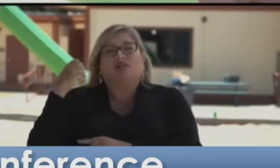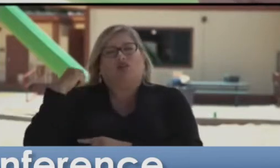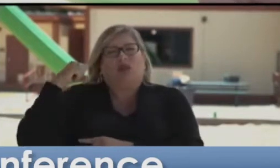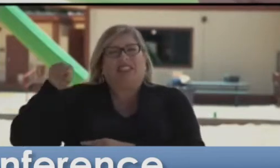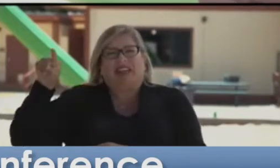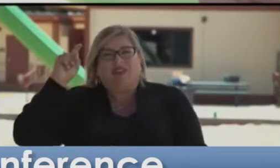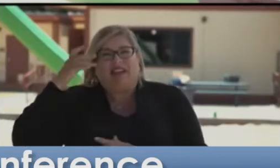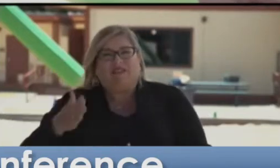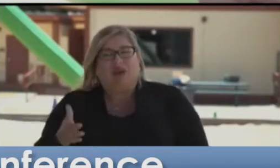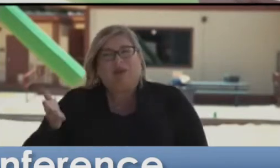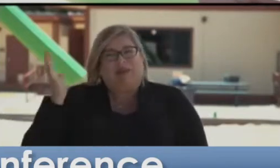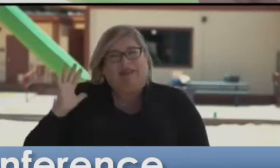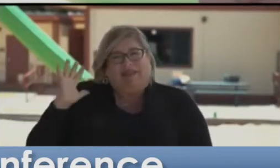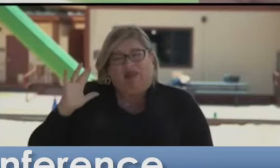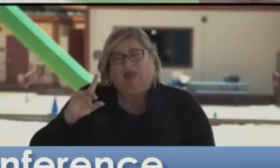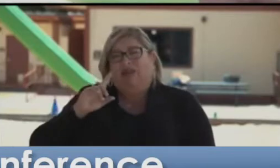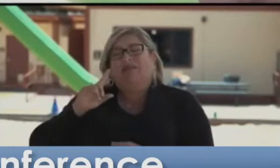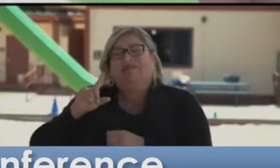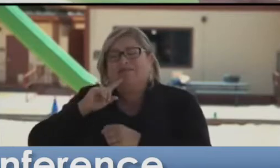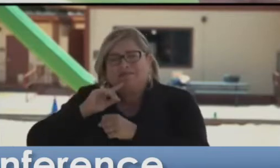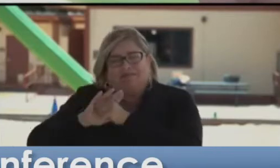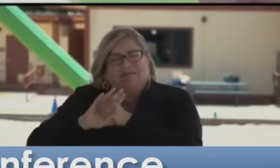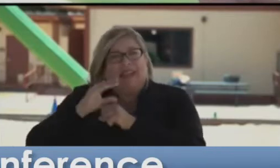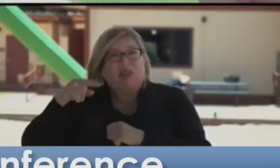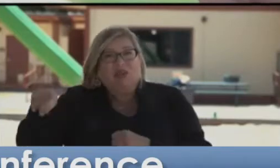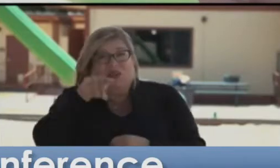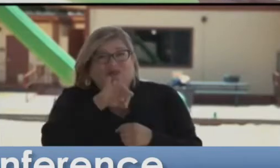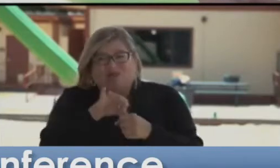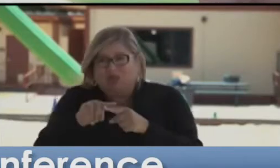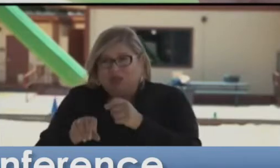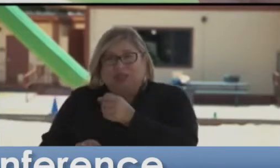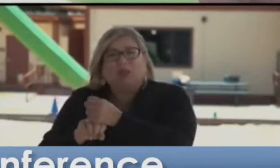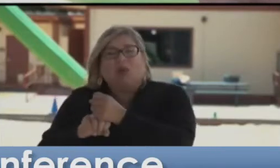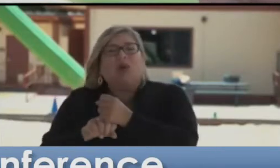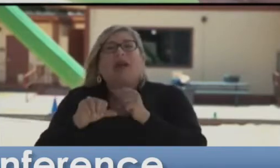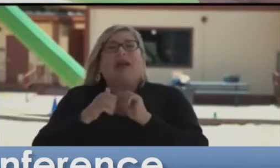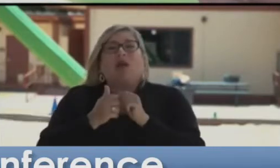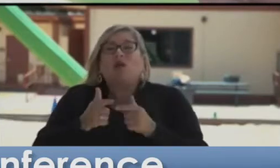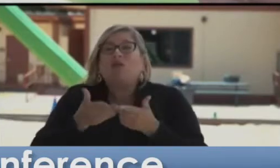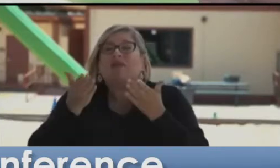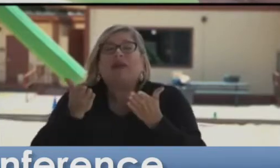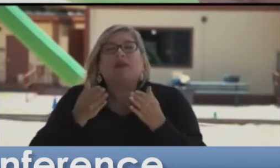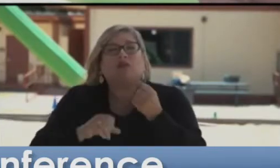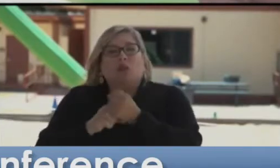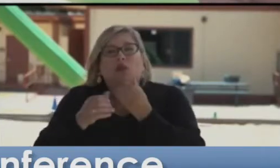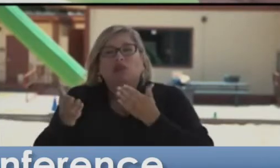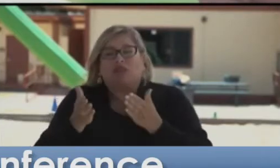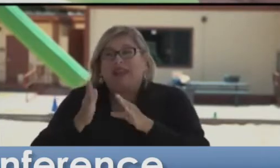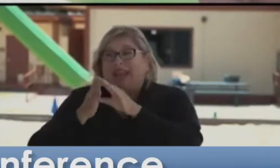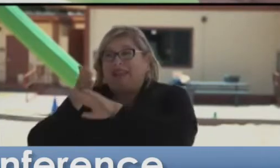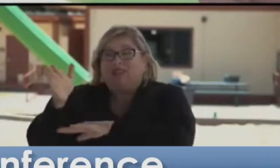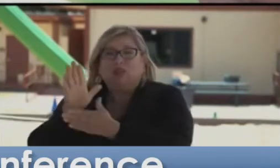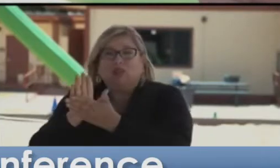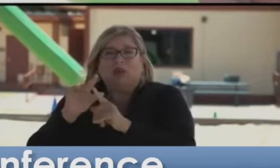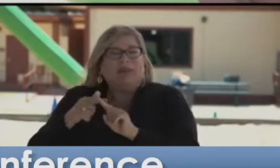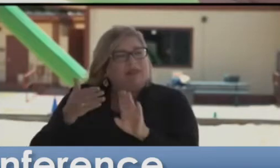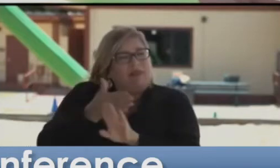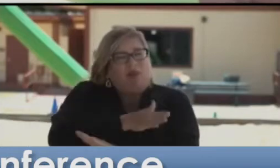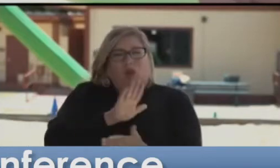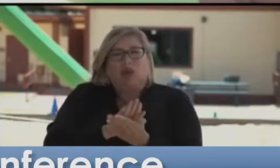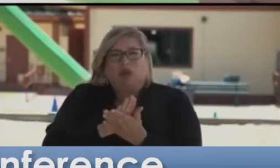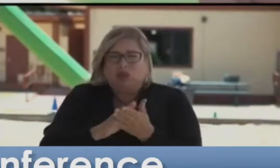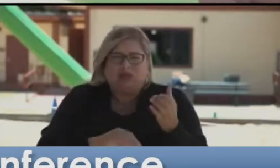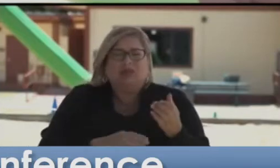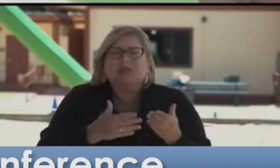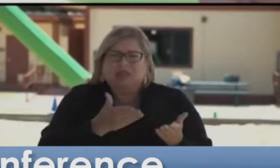of California backed that commitment up. Provide support services after school, before school, and